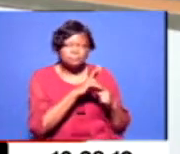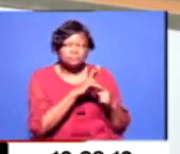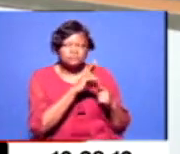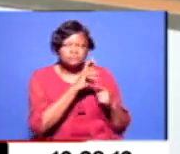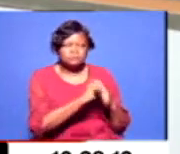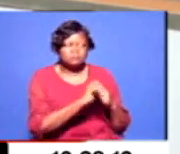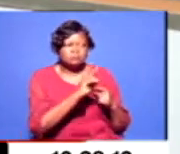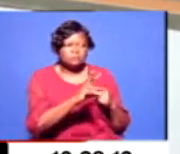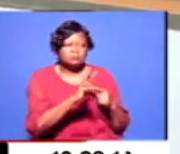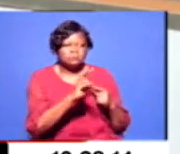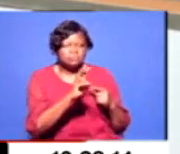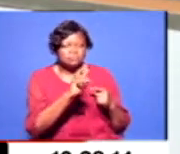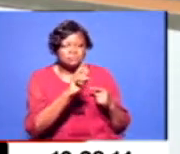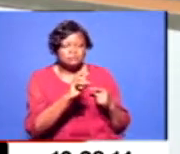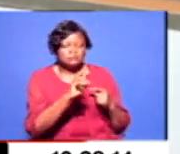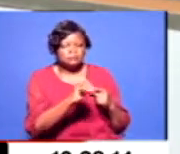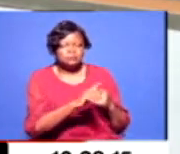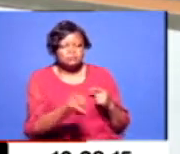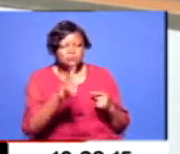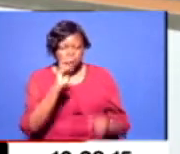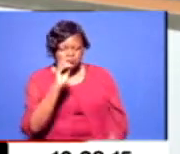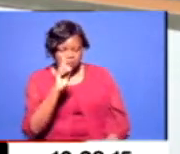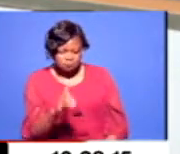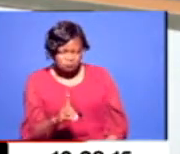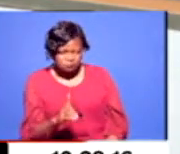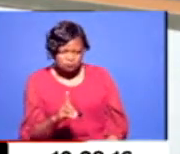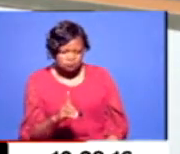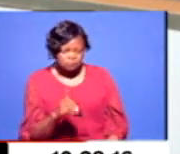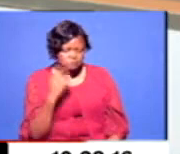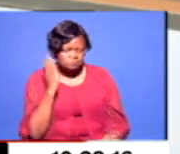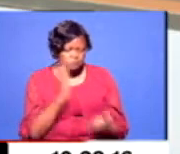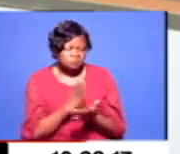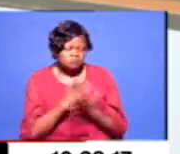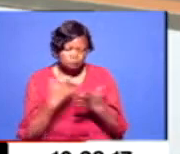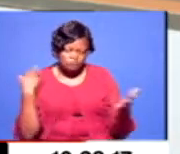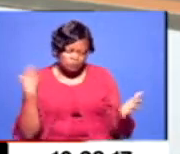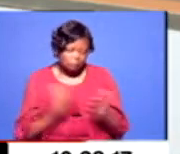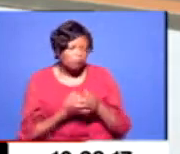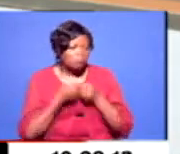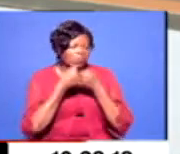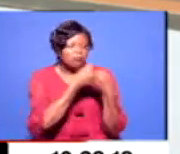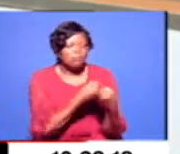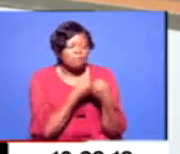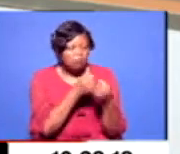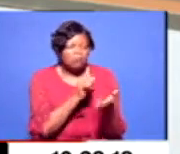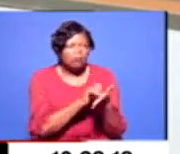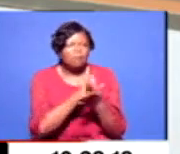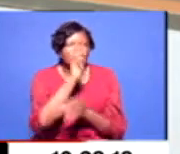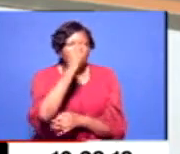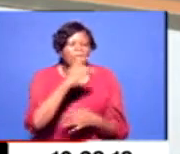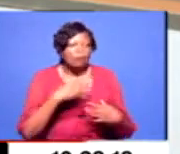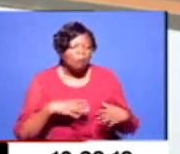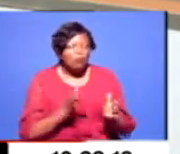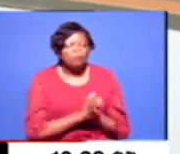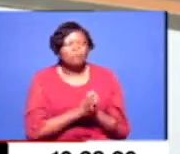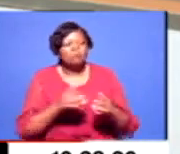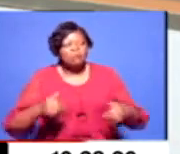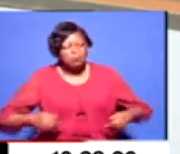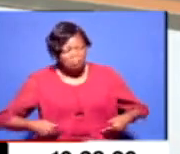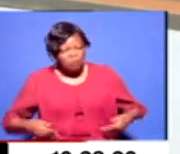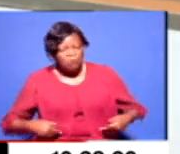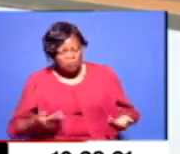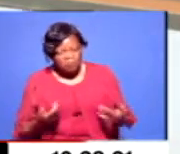2020, 2021, there have been by far some of the challenges here that Kenyans and young ladies have